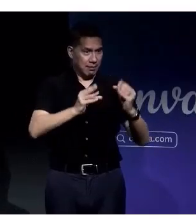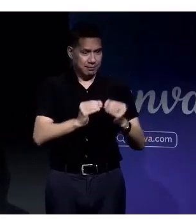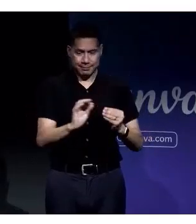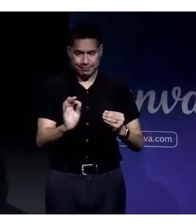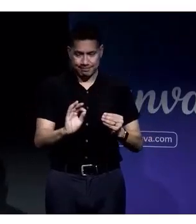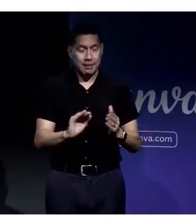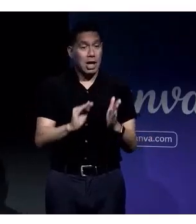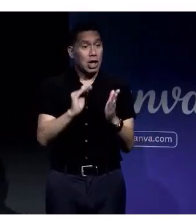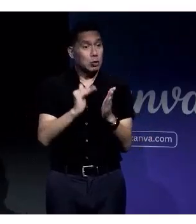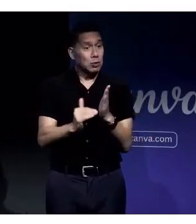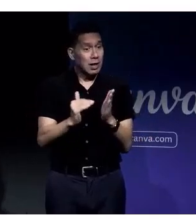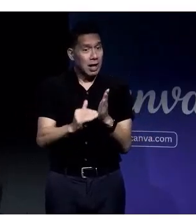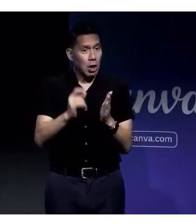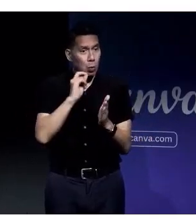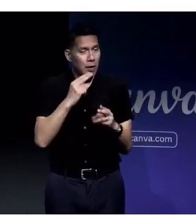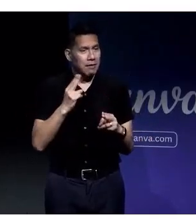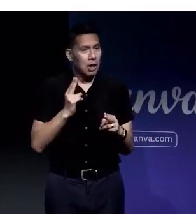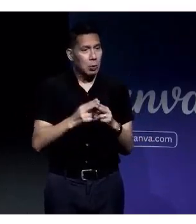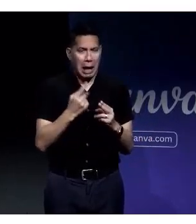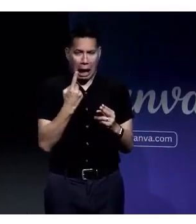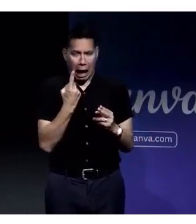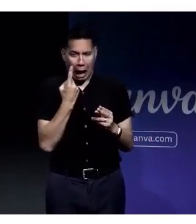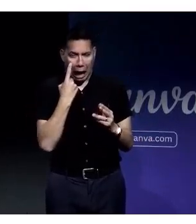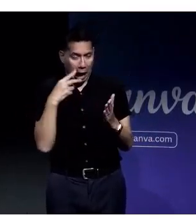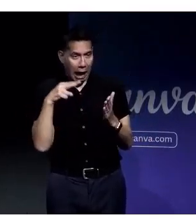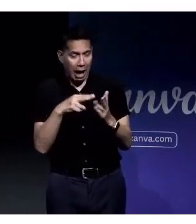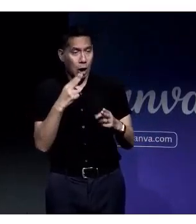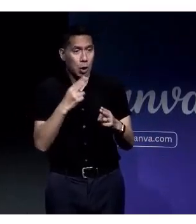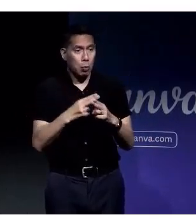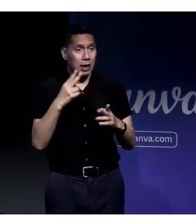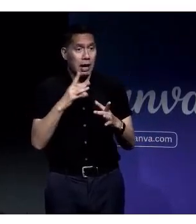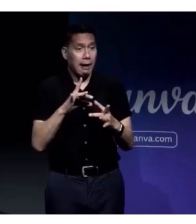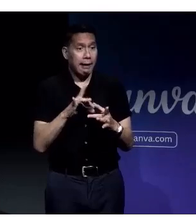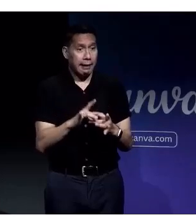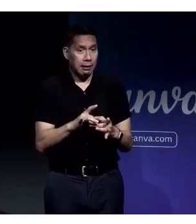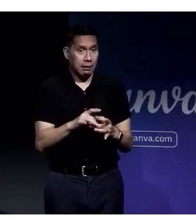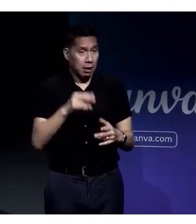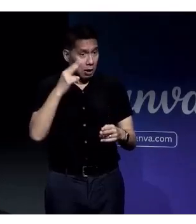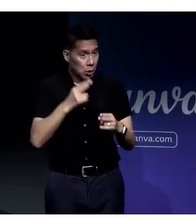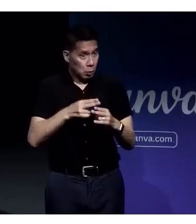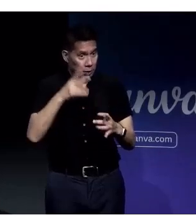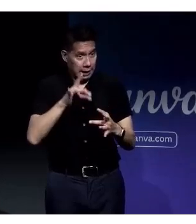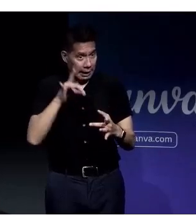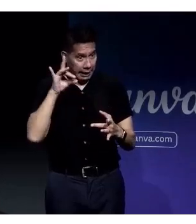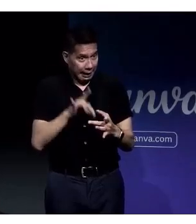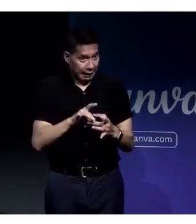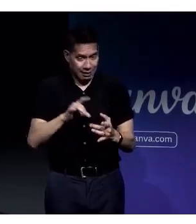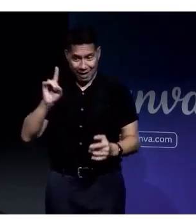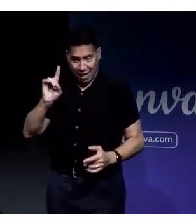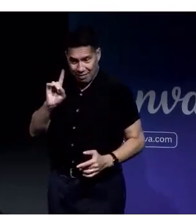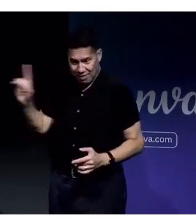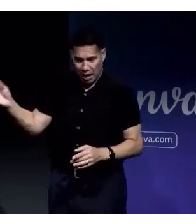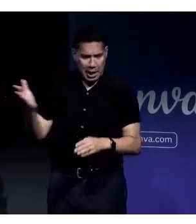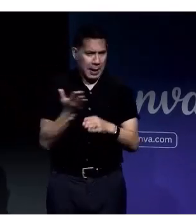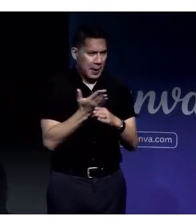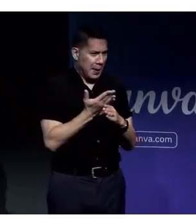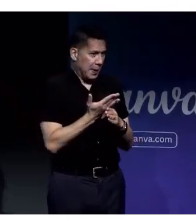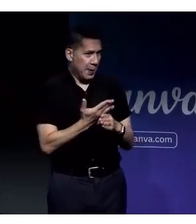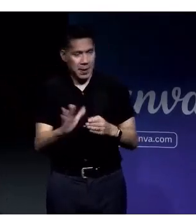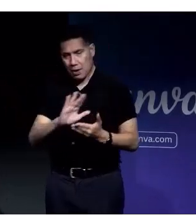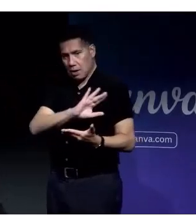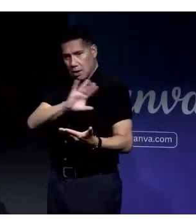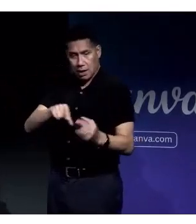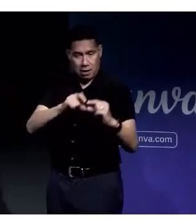we're going to have a quick squizzy at the quick links. So quick links is a feature, it's smack bang in the